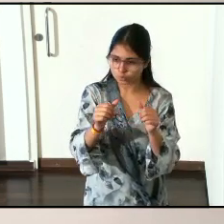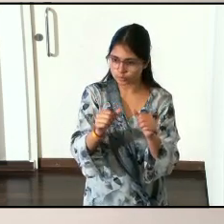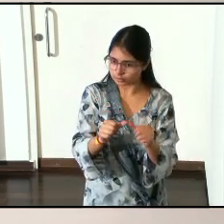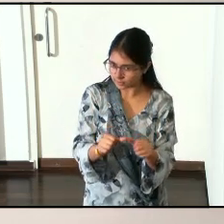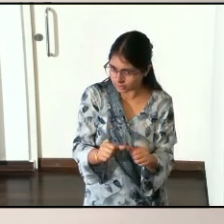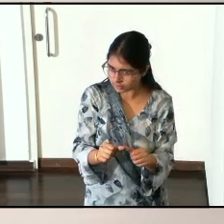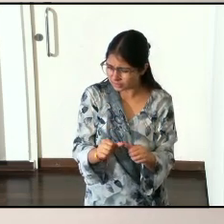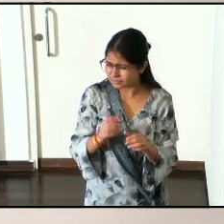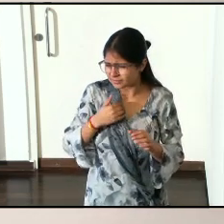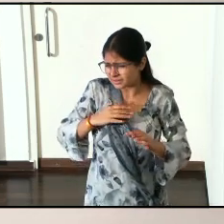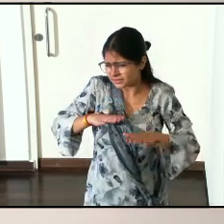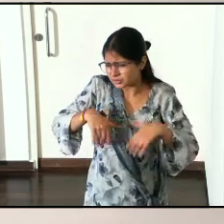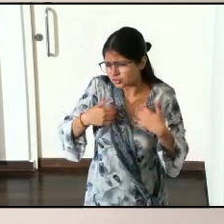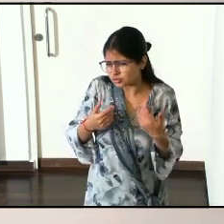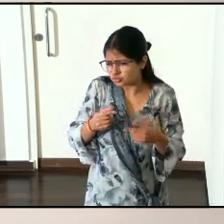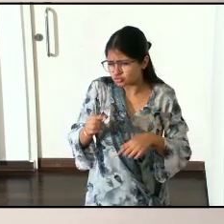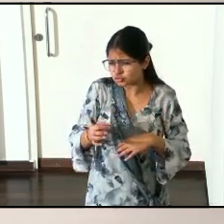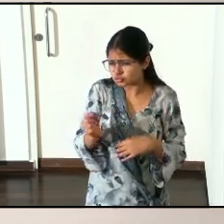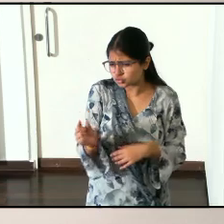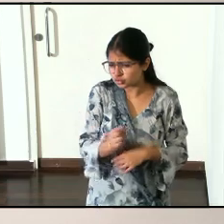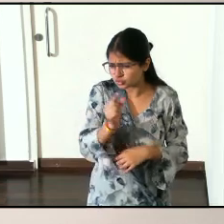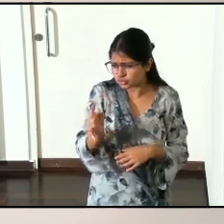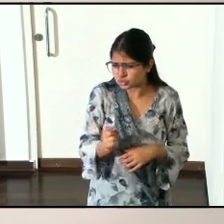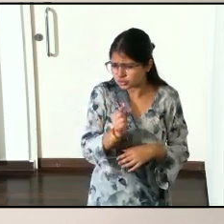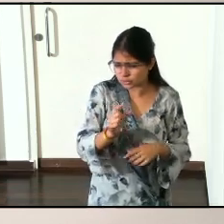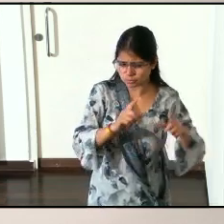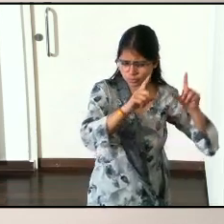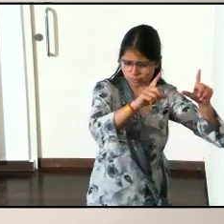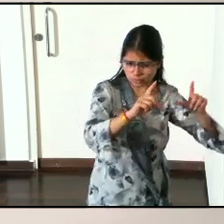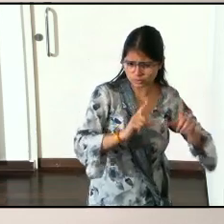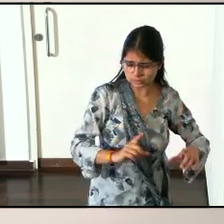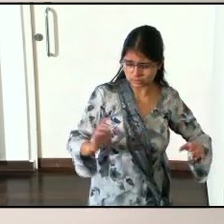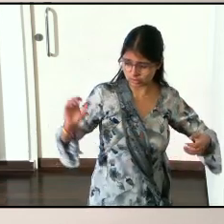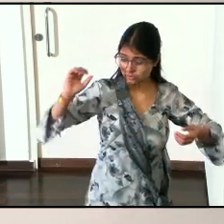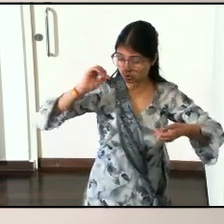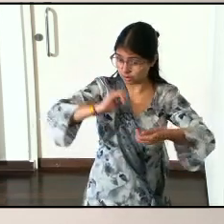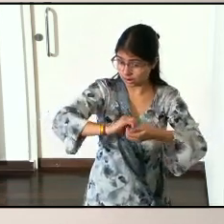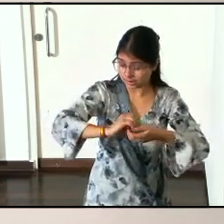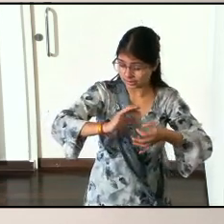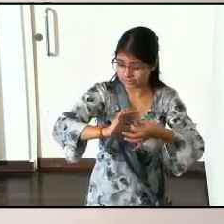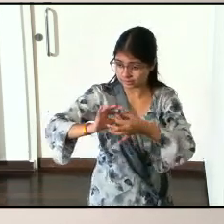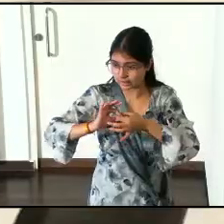Can we use posters as a corroborative evidence for other historical evidences?